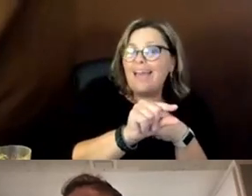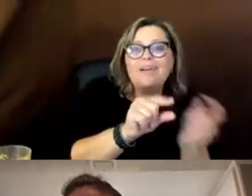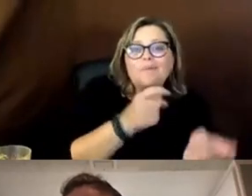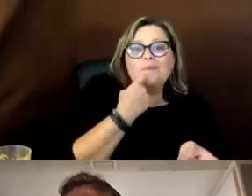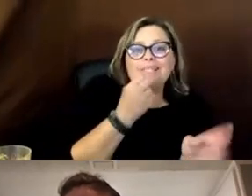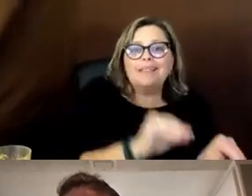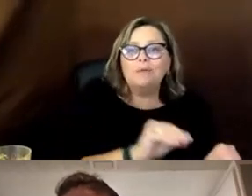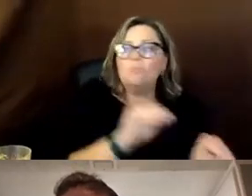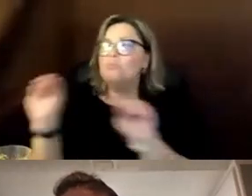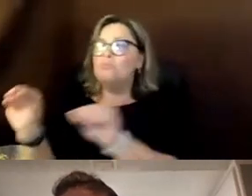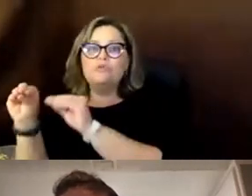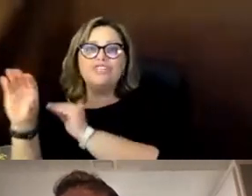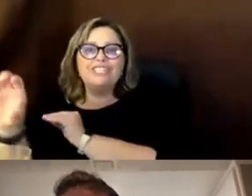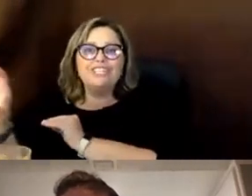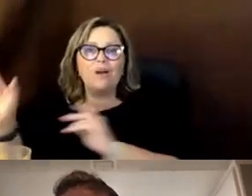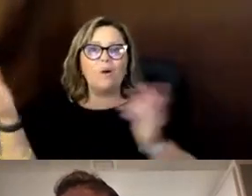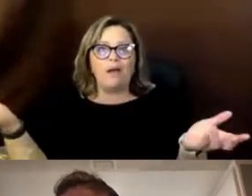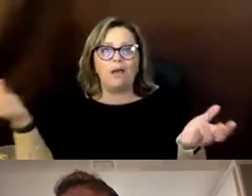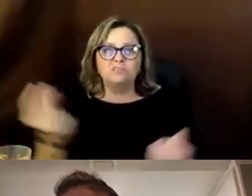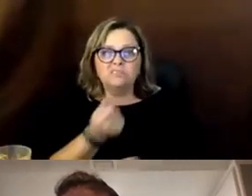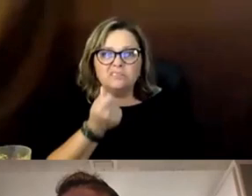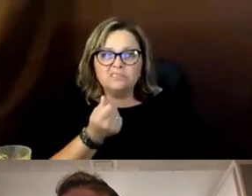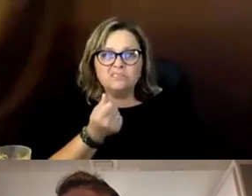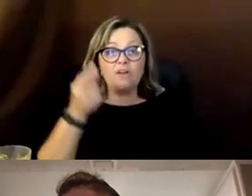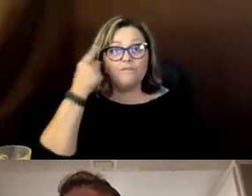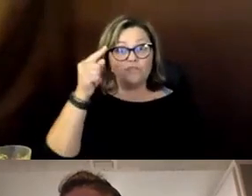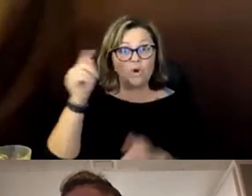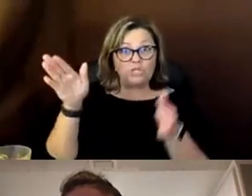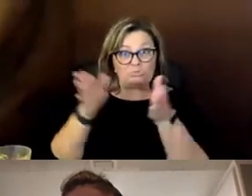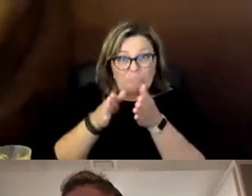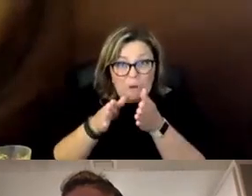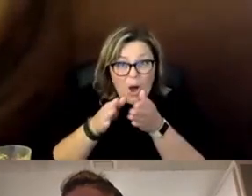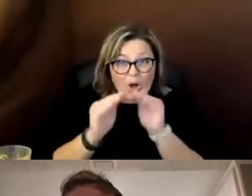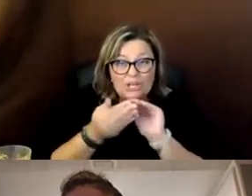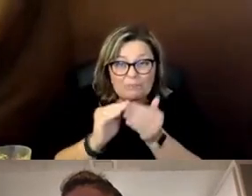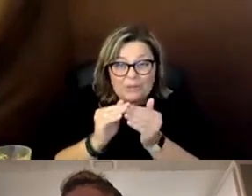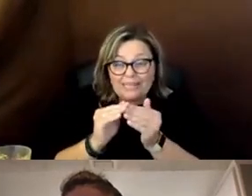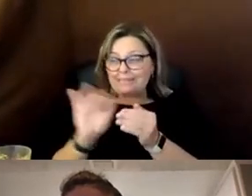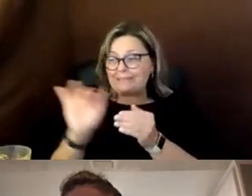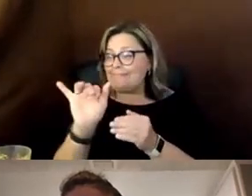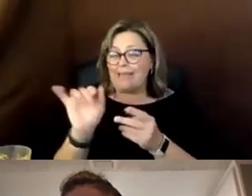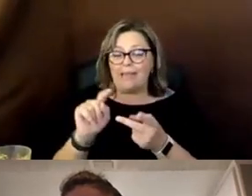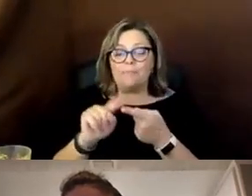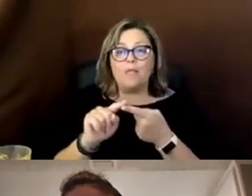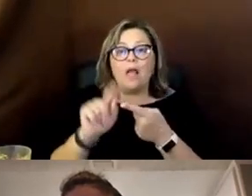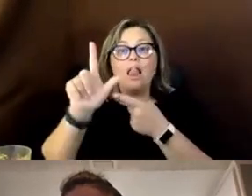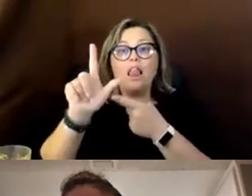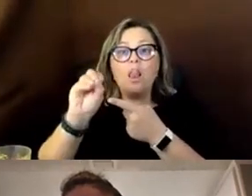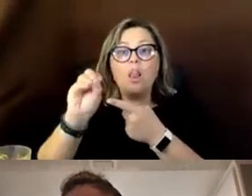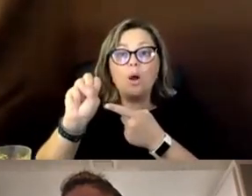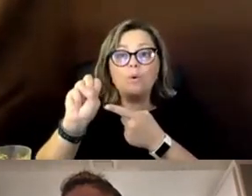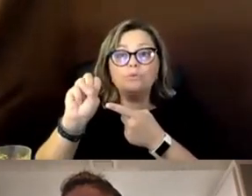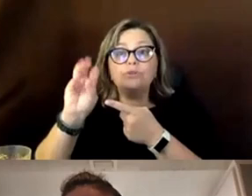caregivers in these small communities, Los Molinos, Corning, you know, all these little